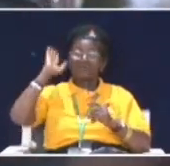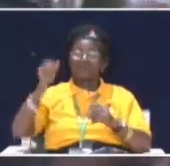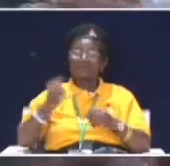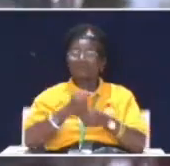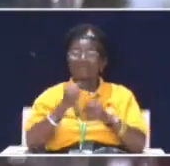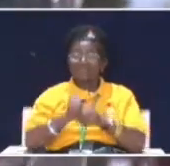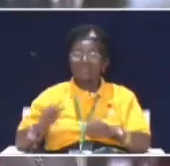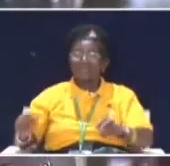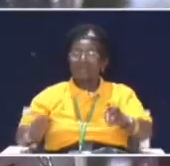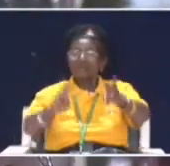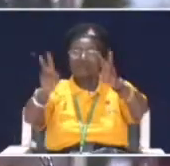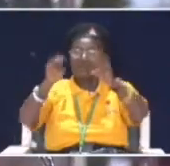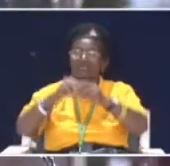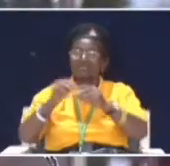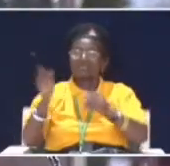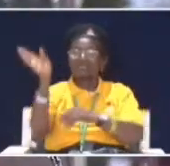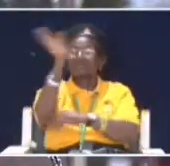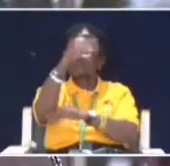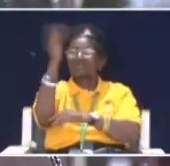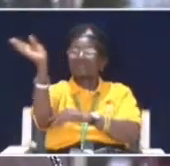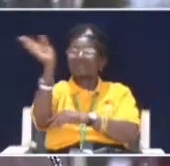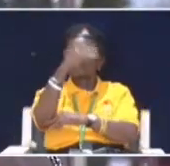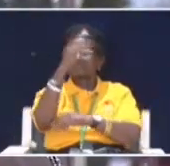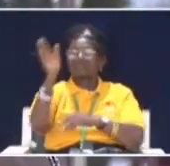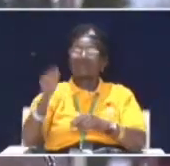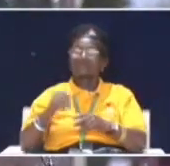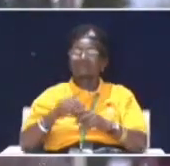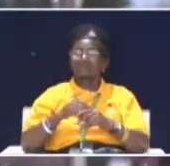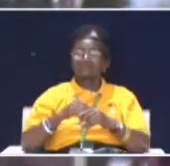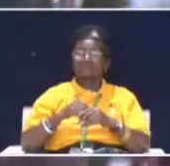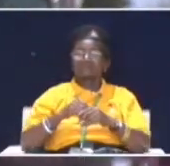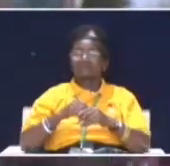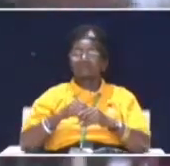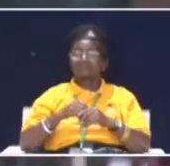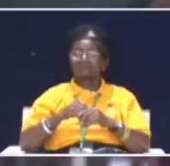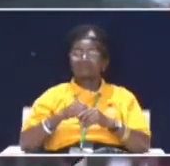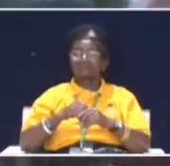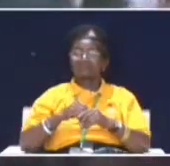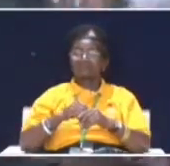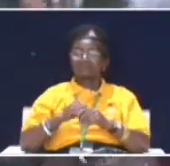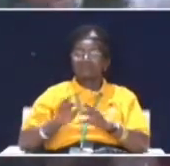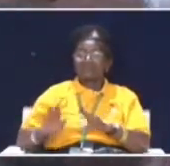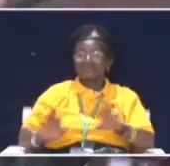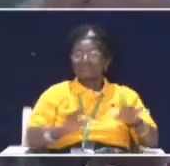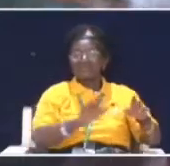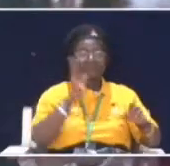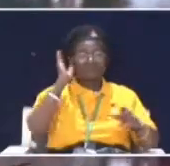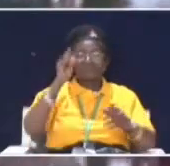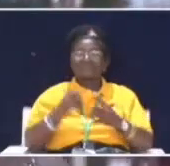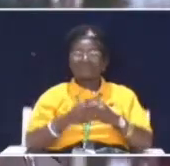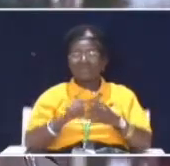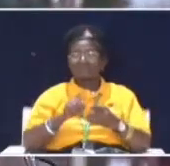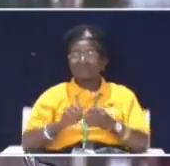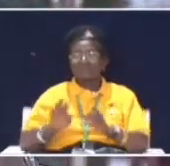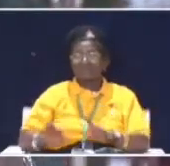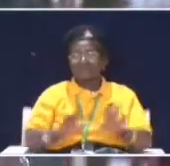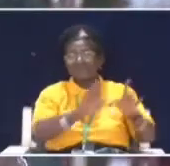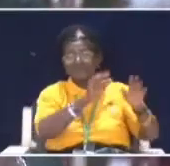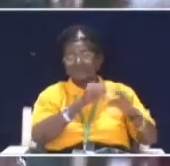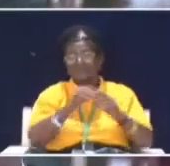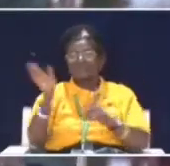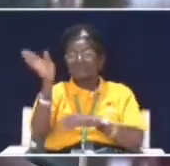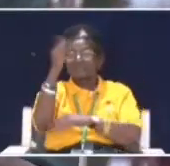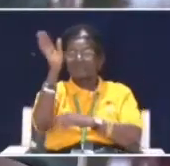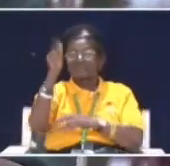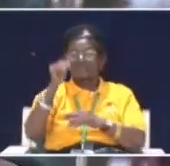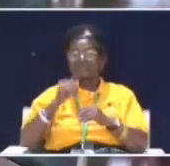desert. Wipe emi o mu ki ona ko wa lati inu aginju. Rivers will begin to flow in the desert. Ati odo ninu